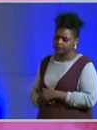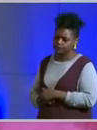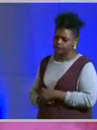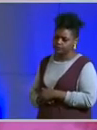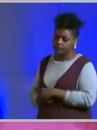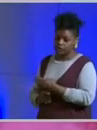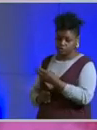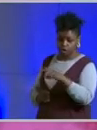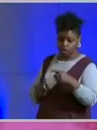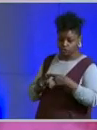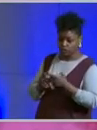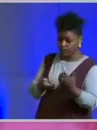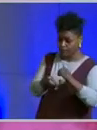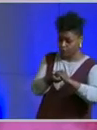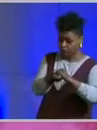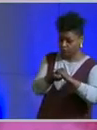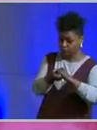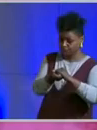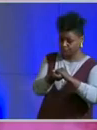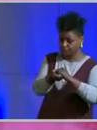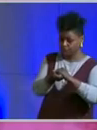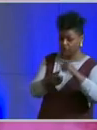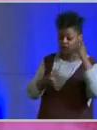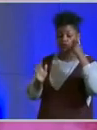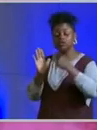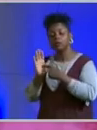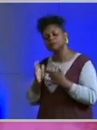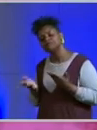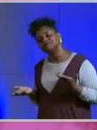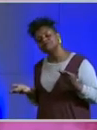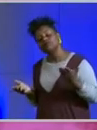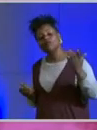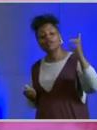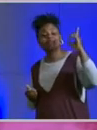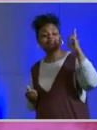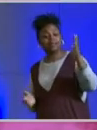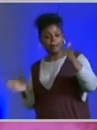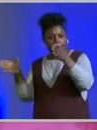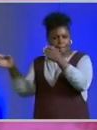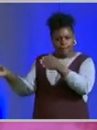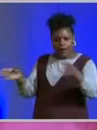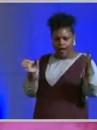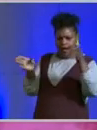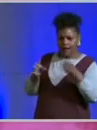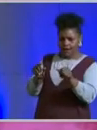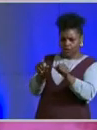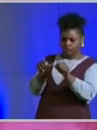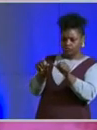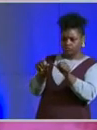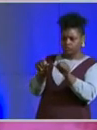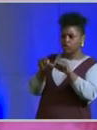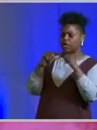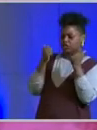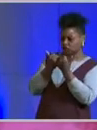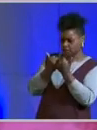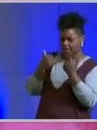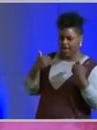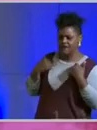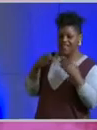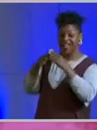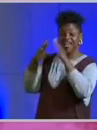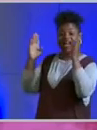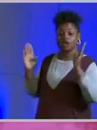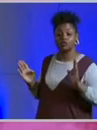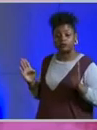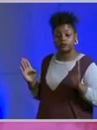partnerships in line with that. For example, the DC Housing Finance Agency has what we call the Housing Investment